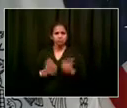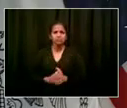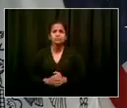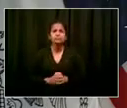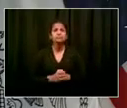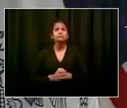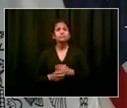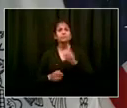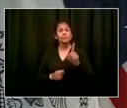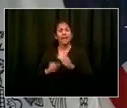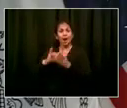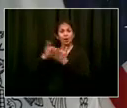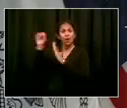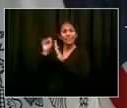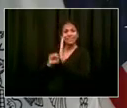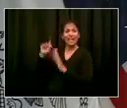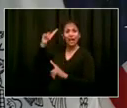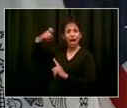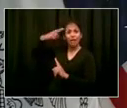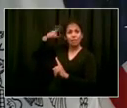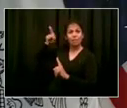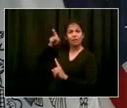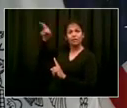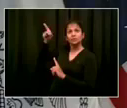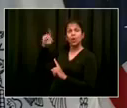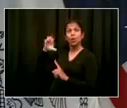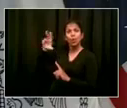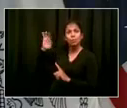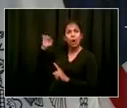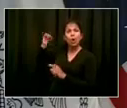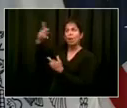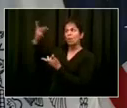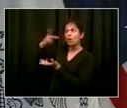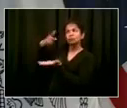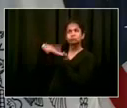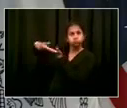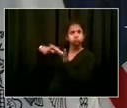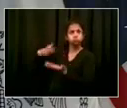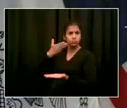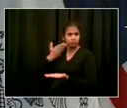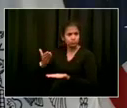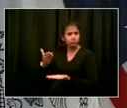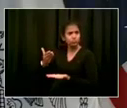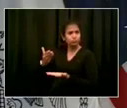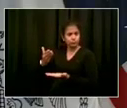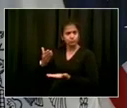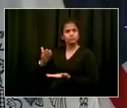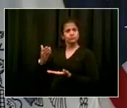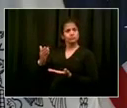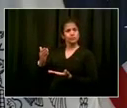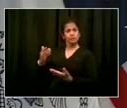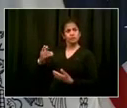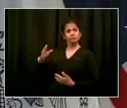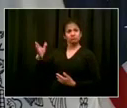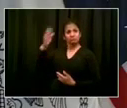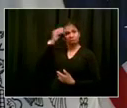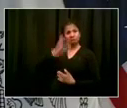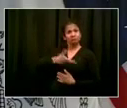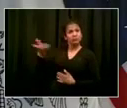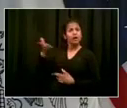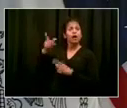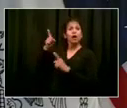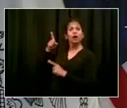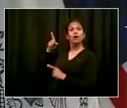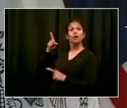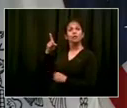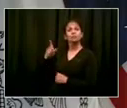city took a very conservative position on this matter. And I'm the person who believes we need to be conservative and cautious. So from my point of view,